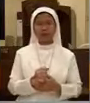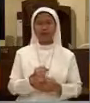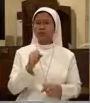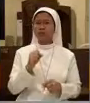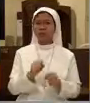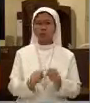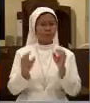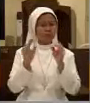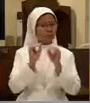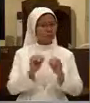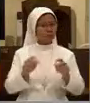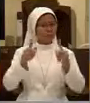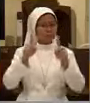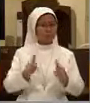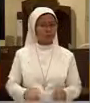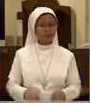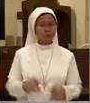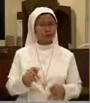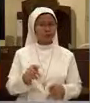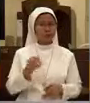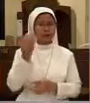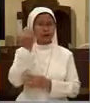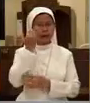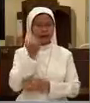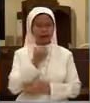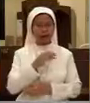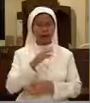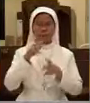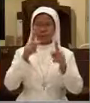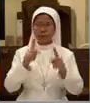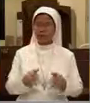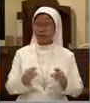there was no one in need among them.